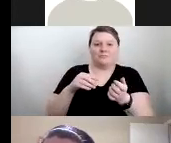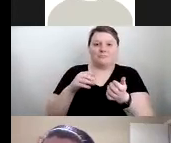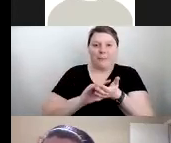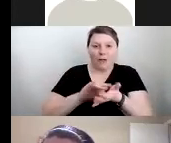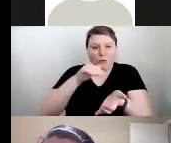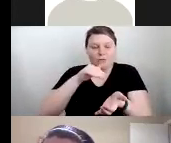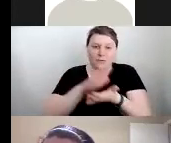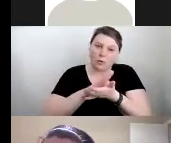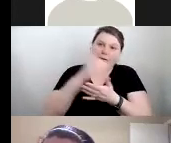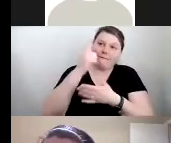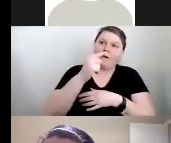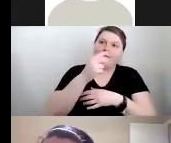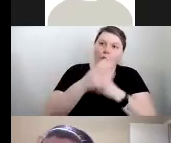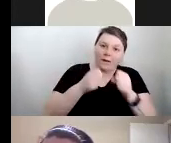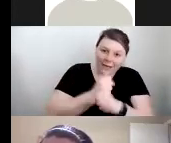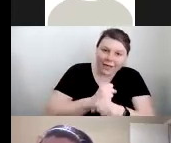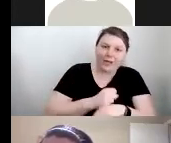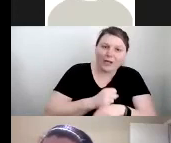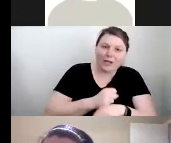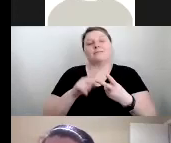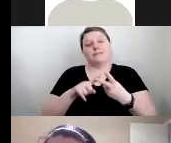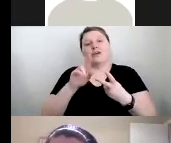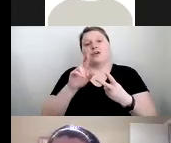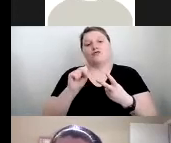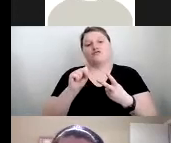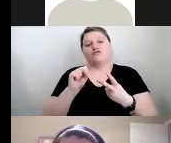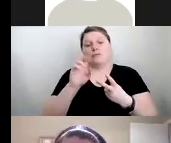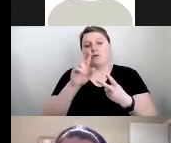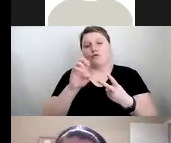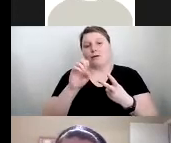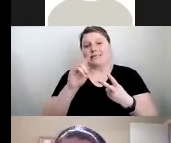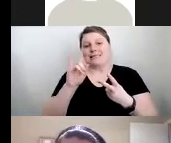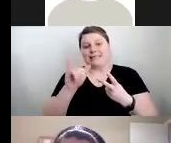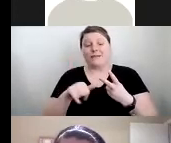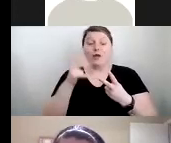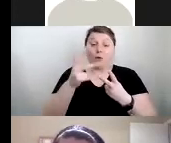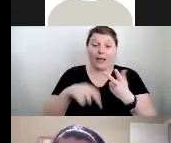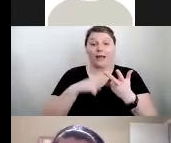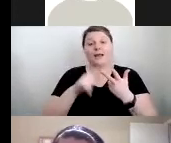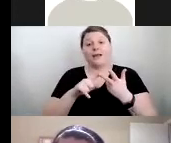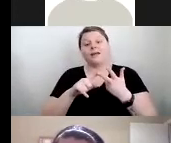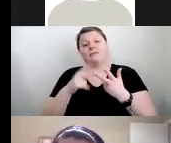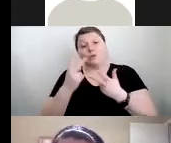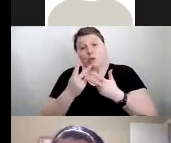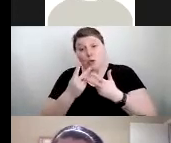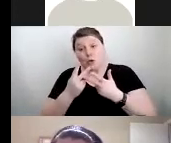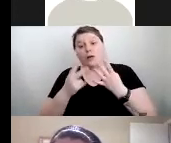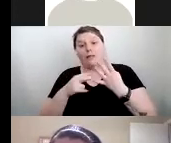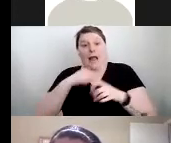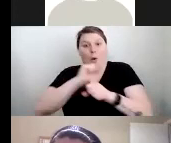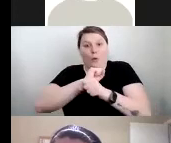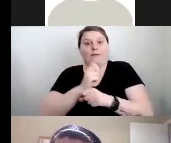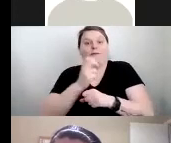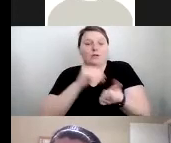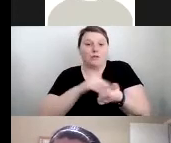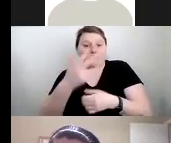to residency for 3 and fellowship for 2. And I even worked as an infectious diseases doctor for 5. So none of what